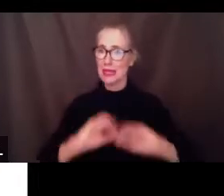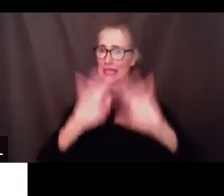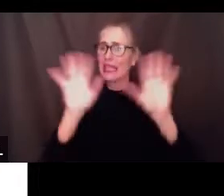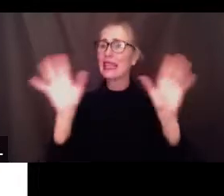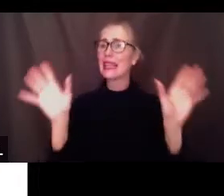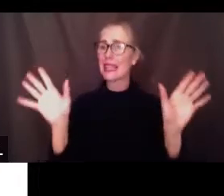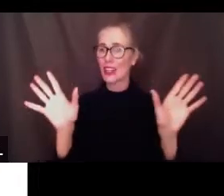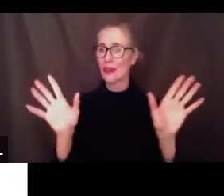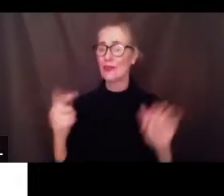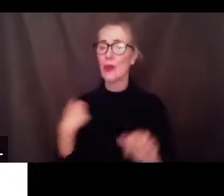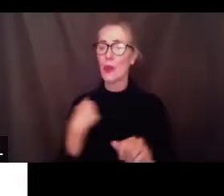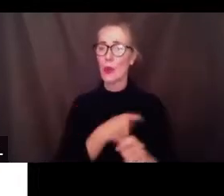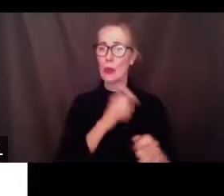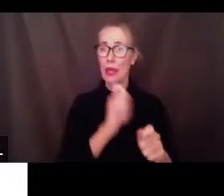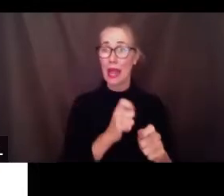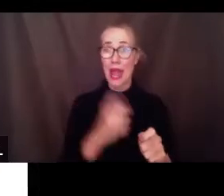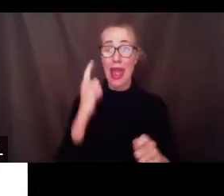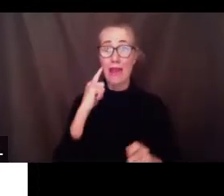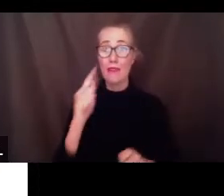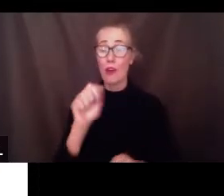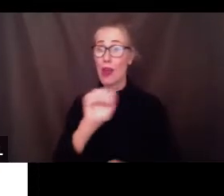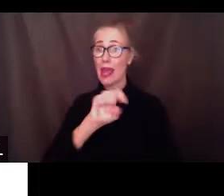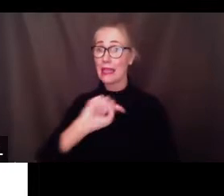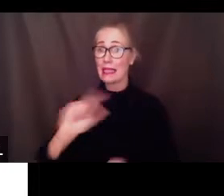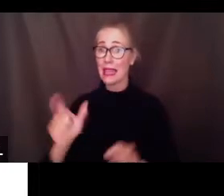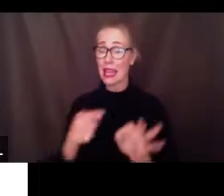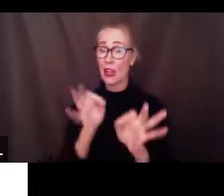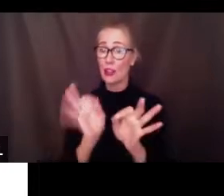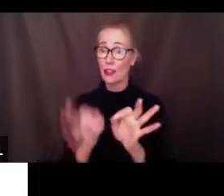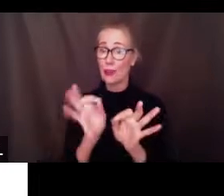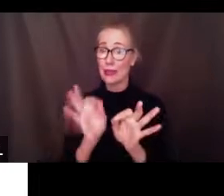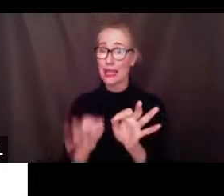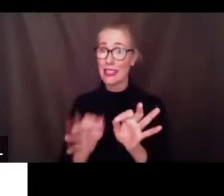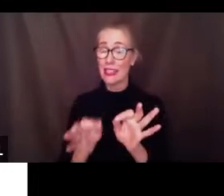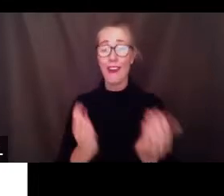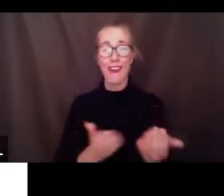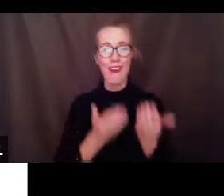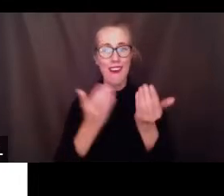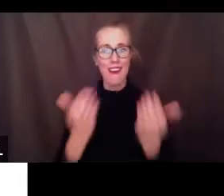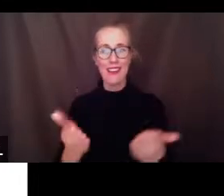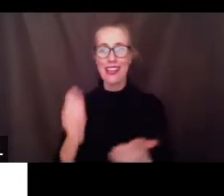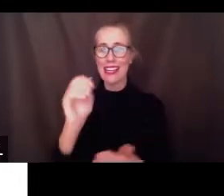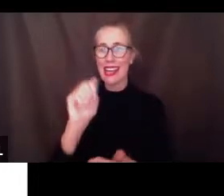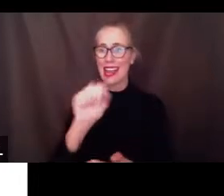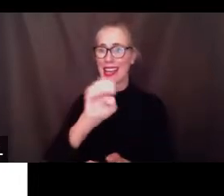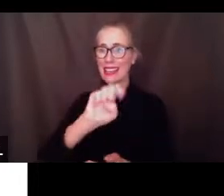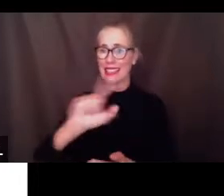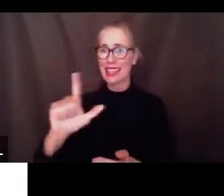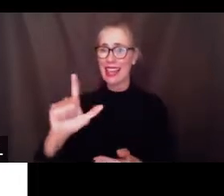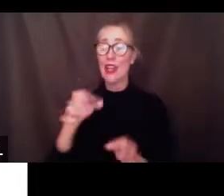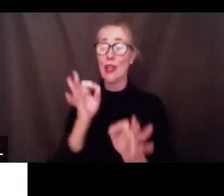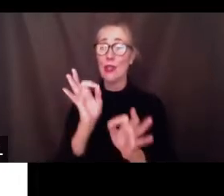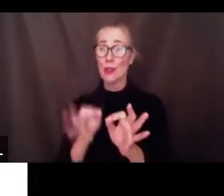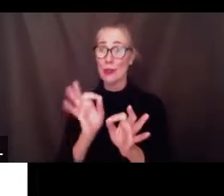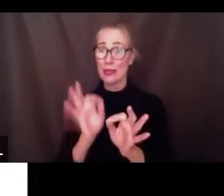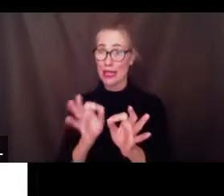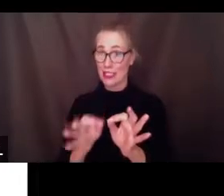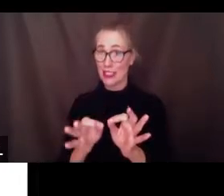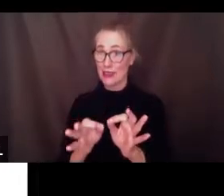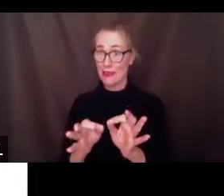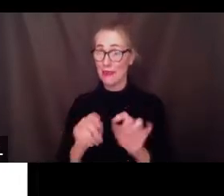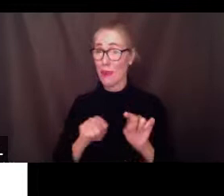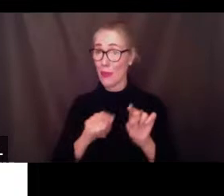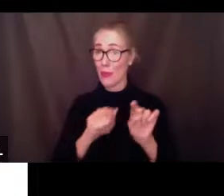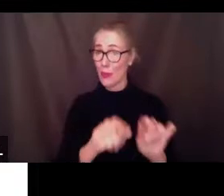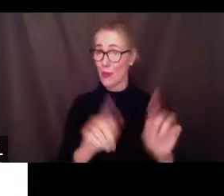And with regards to American Sign Language interpretation we are offering American Sign Language interpretation for